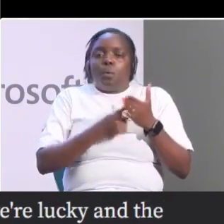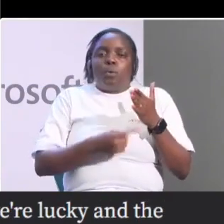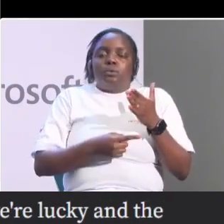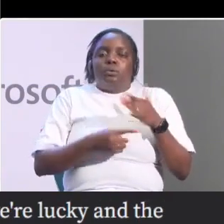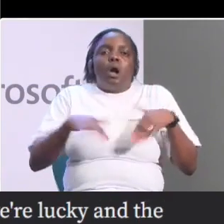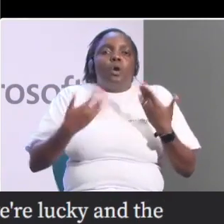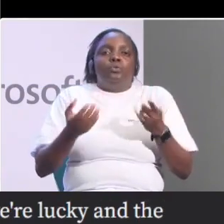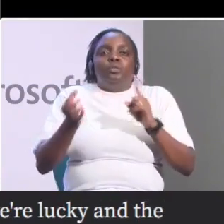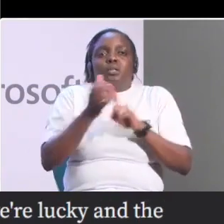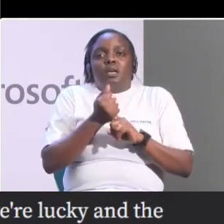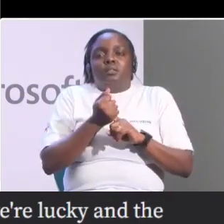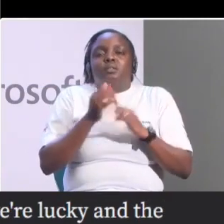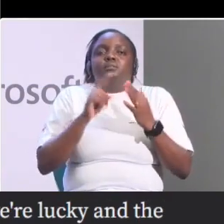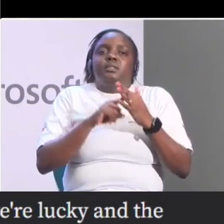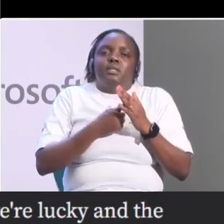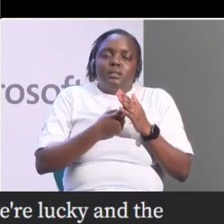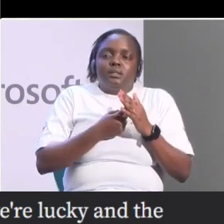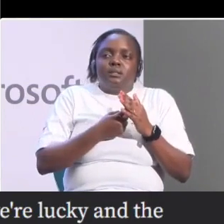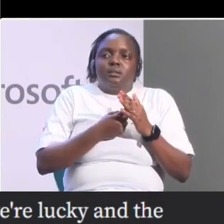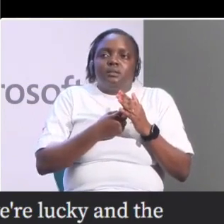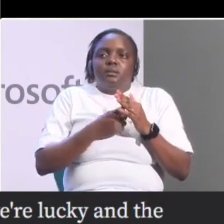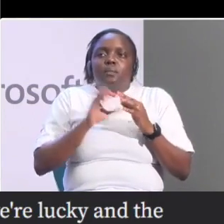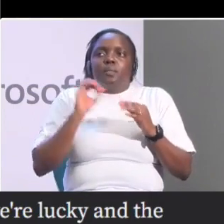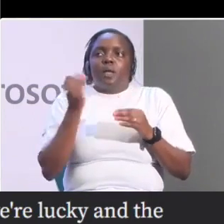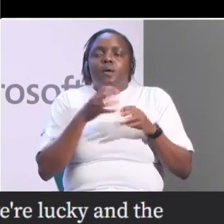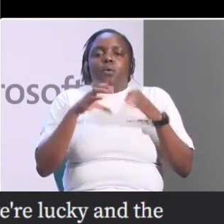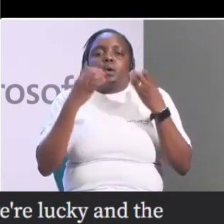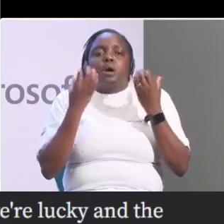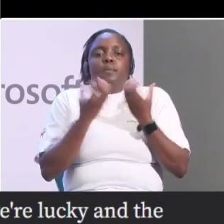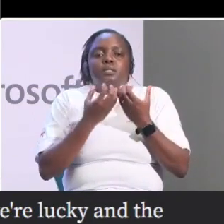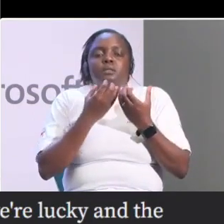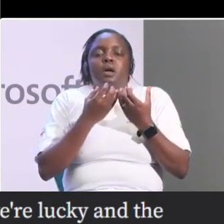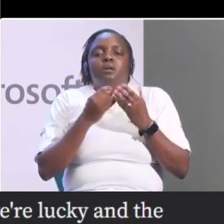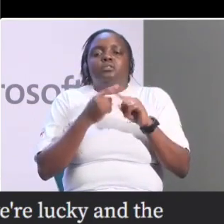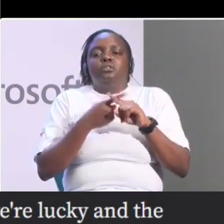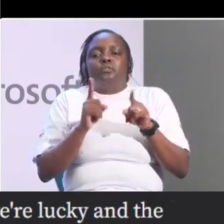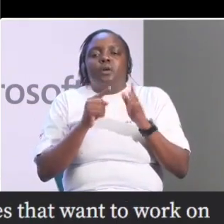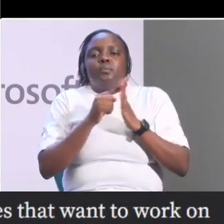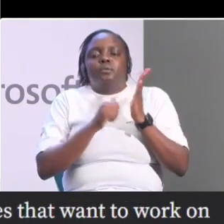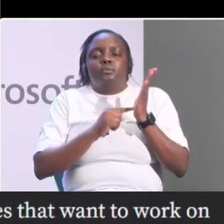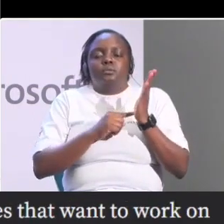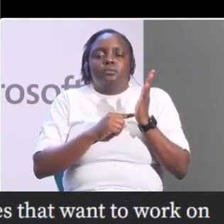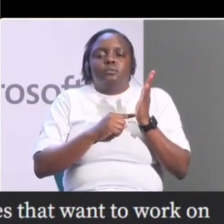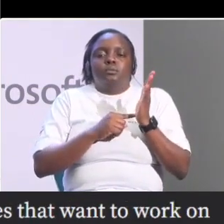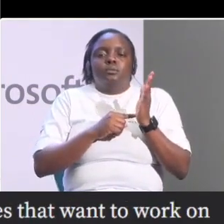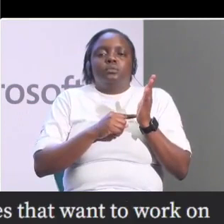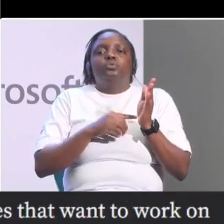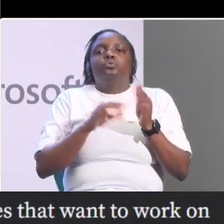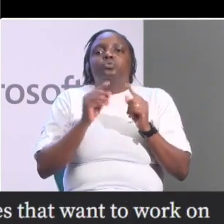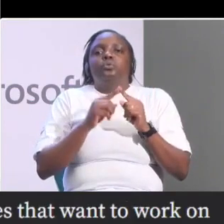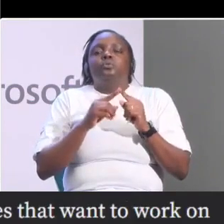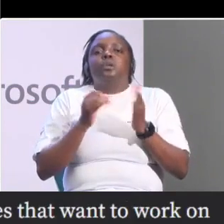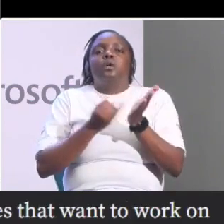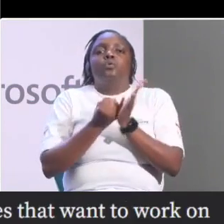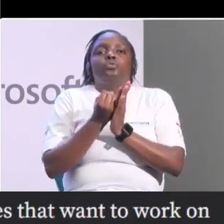How do we get started? And companies are at different points on their disability inclusion journey